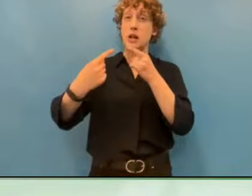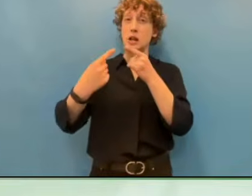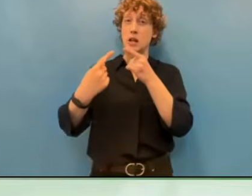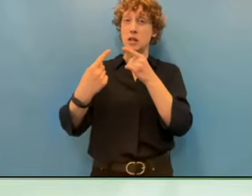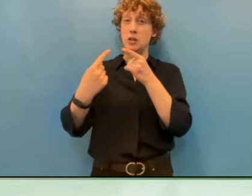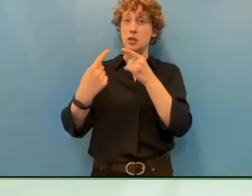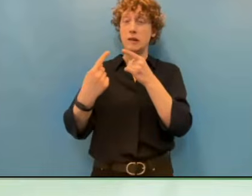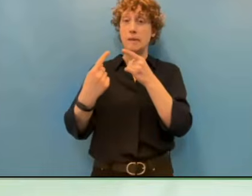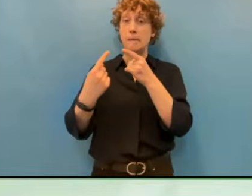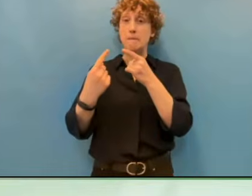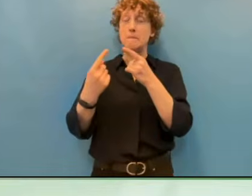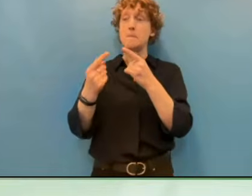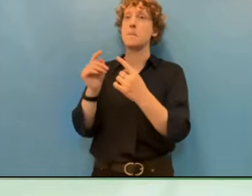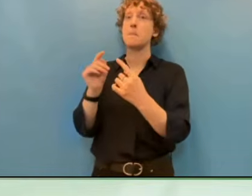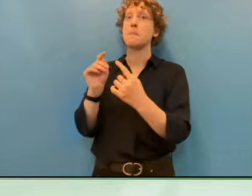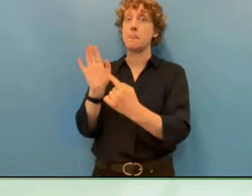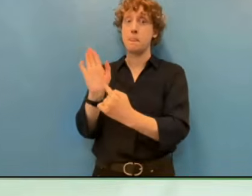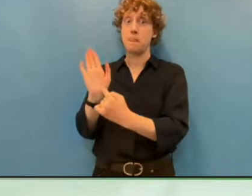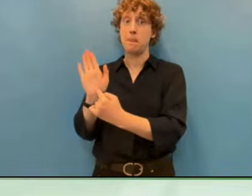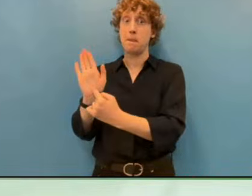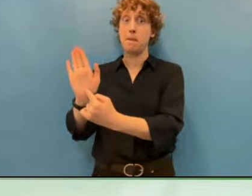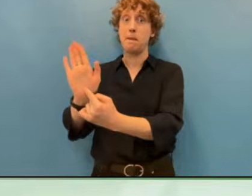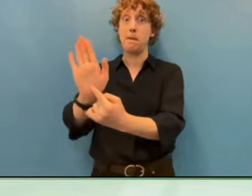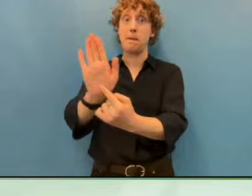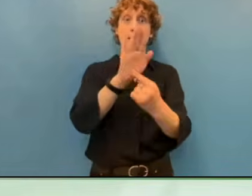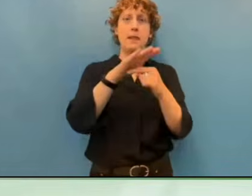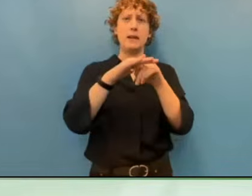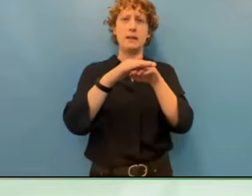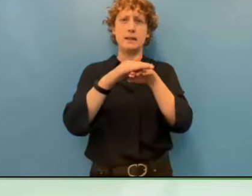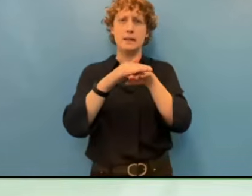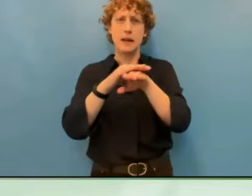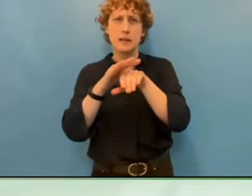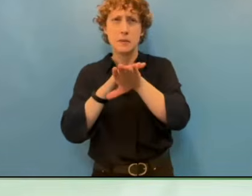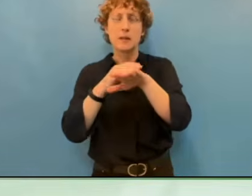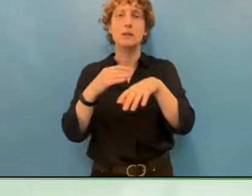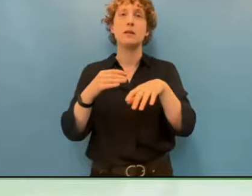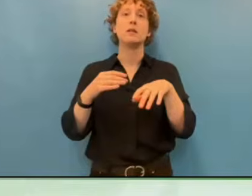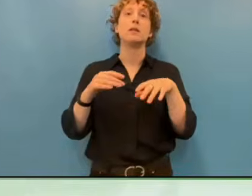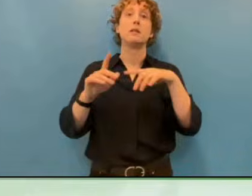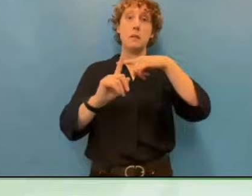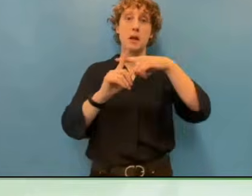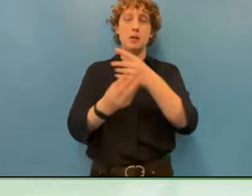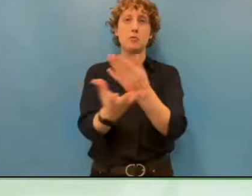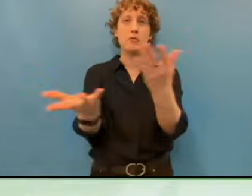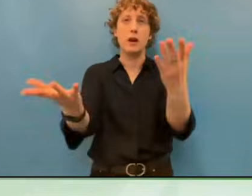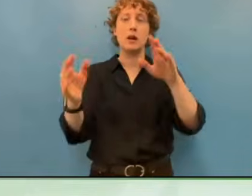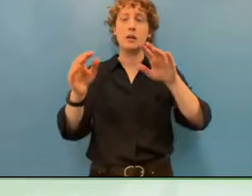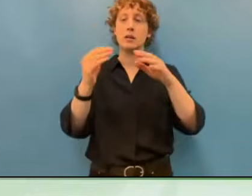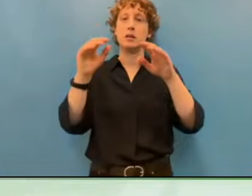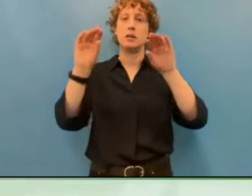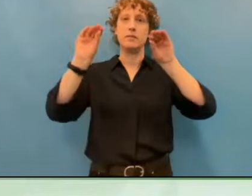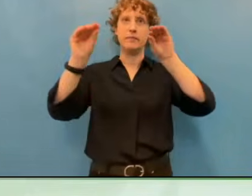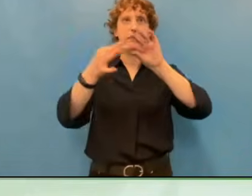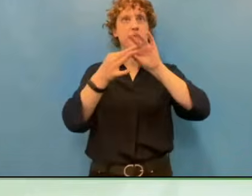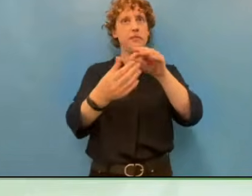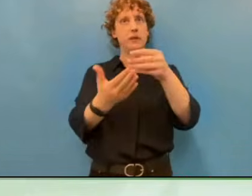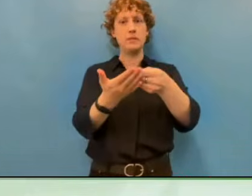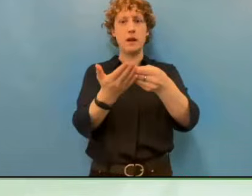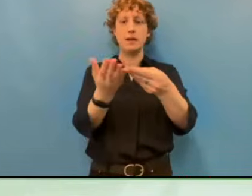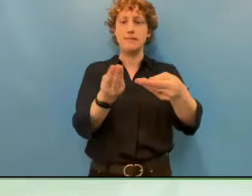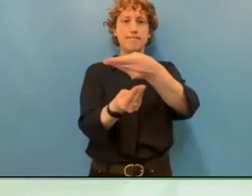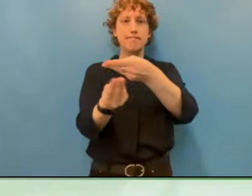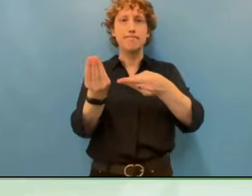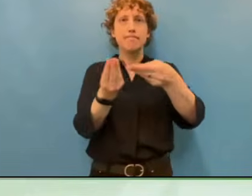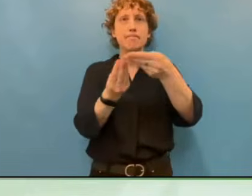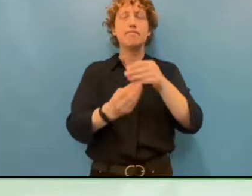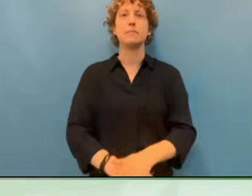the accessibility broadly and the financial education, because you need to put it into the hands of the